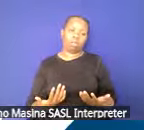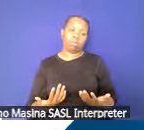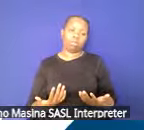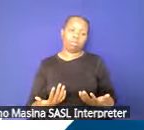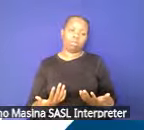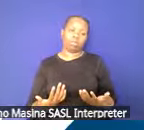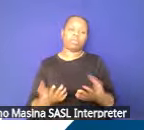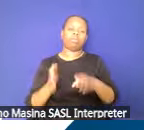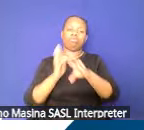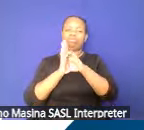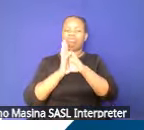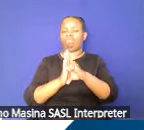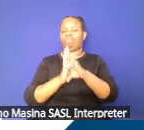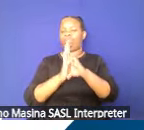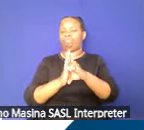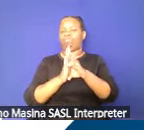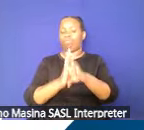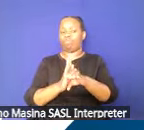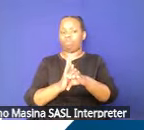example say